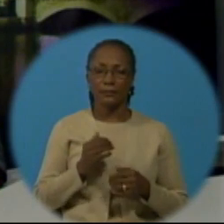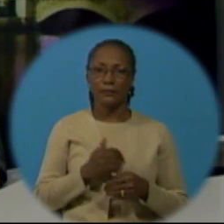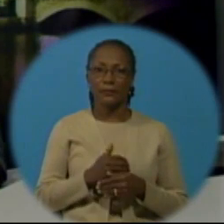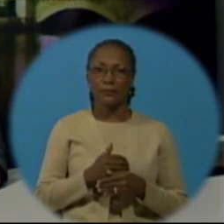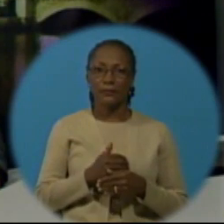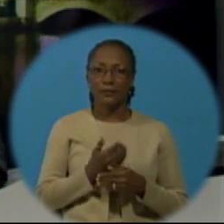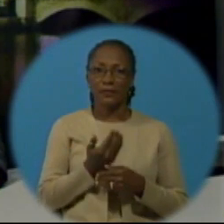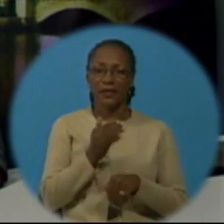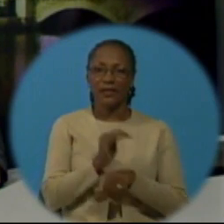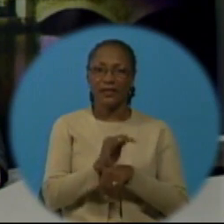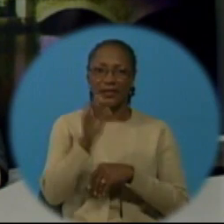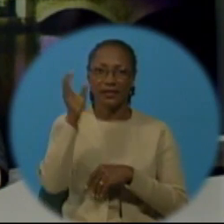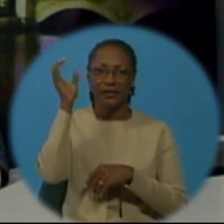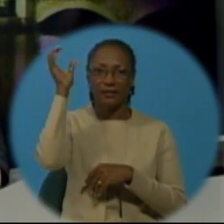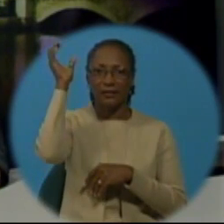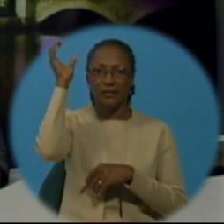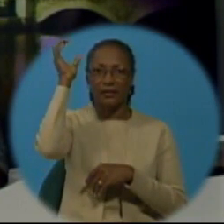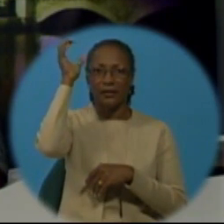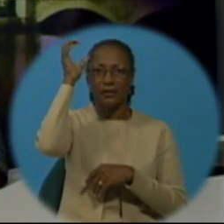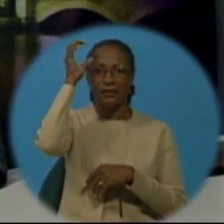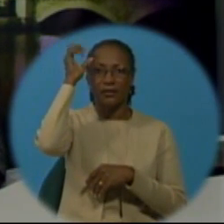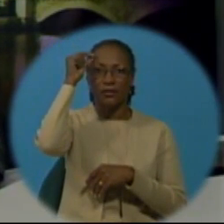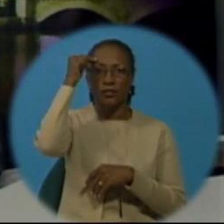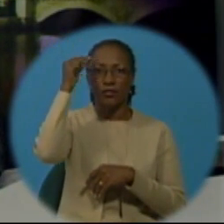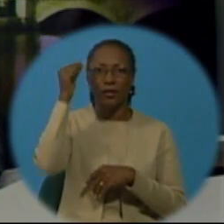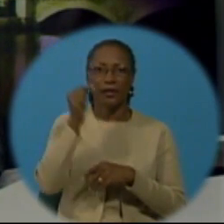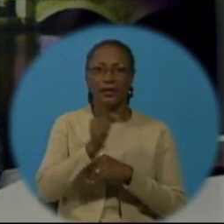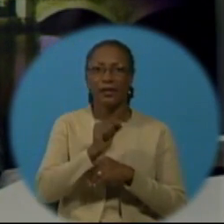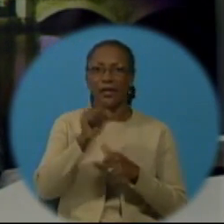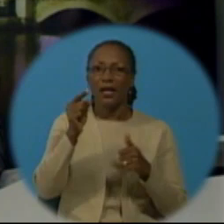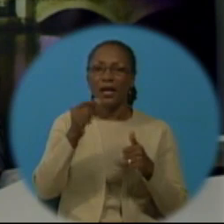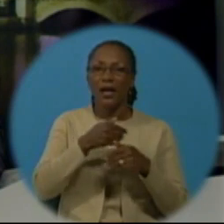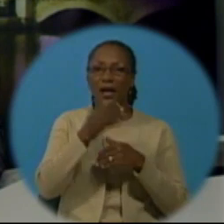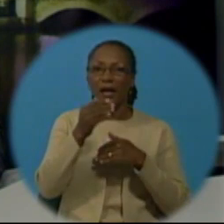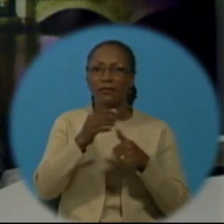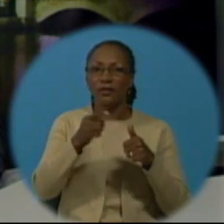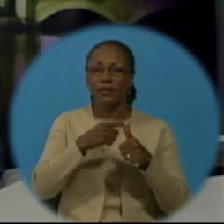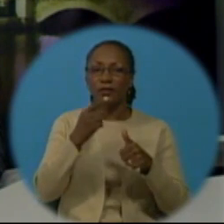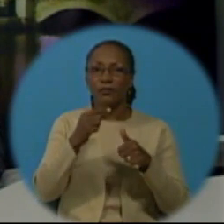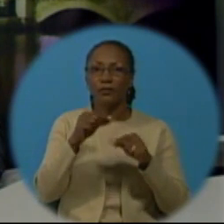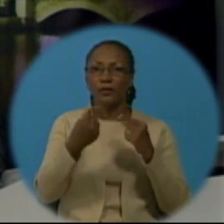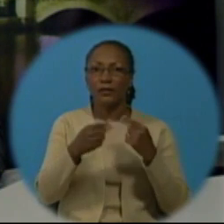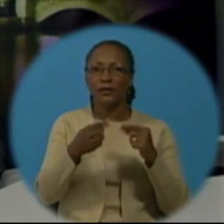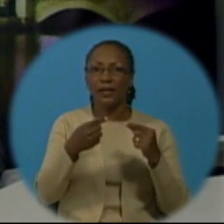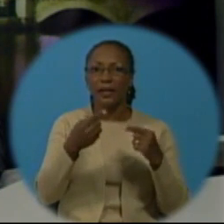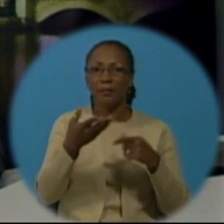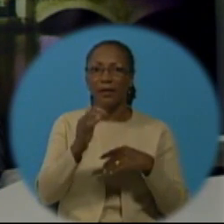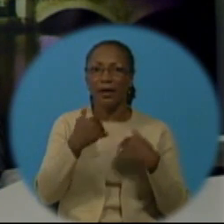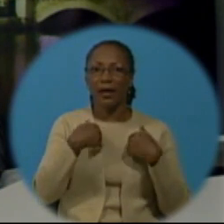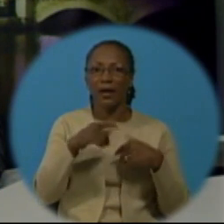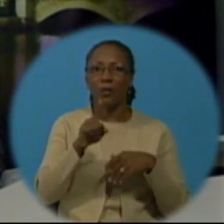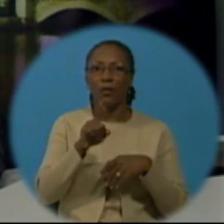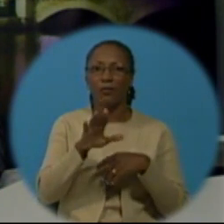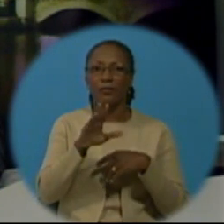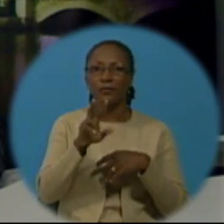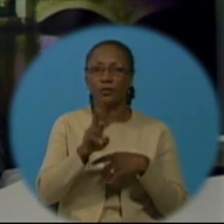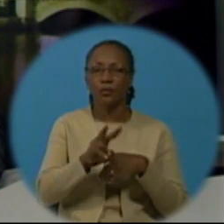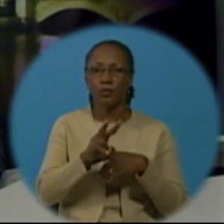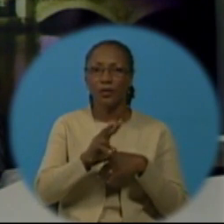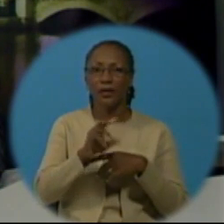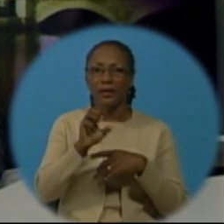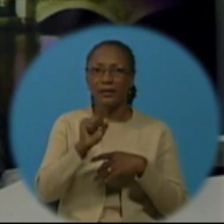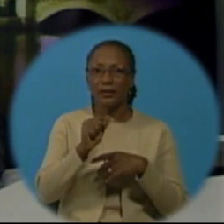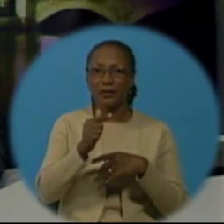Hello, good evening, I'm Sean Green with the Lime Sports World. With a first innings cushion of 152 runs, the Sajikor West Indies High Performance